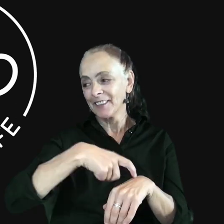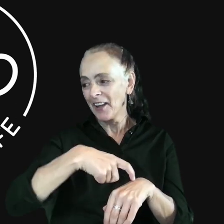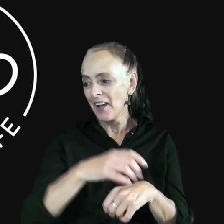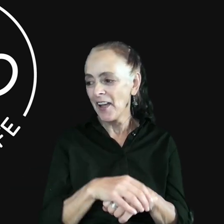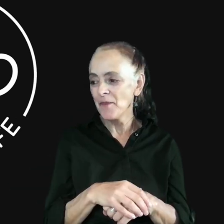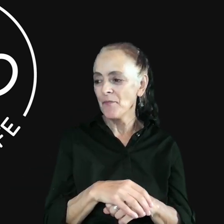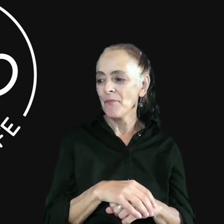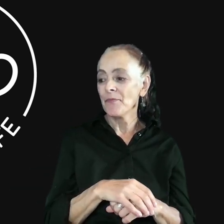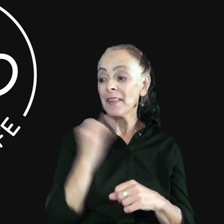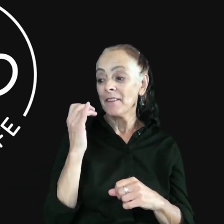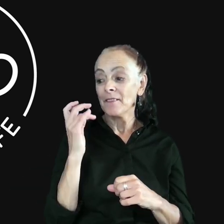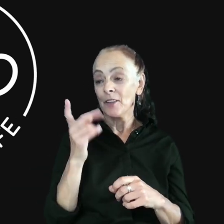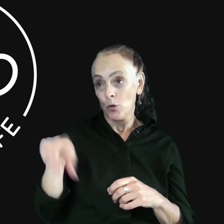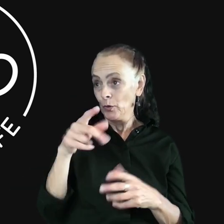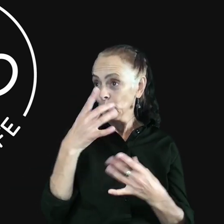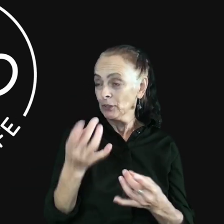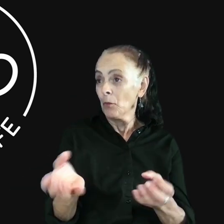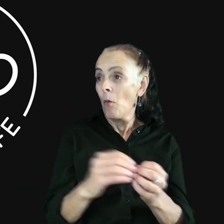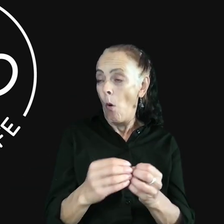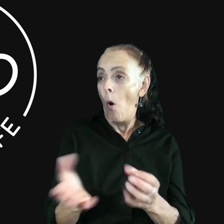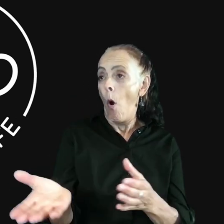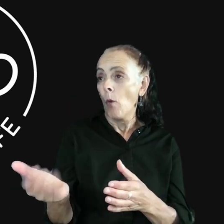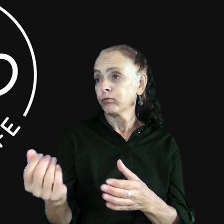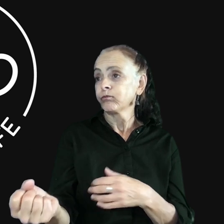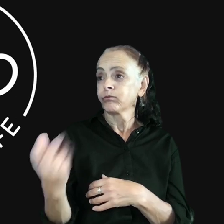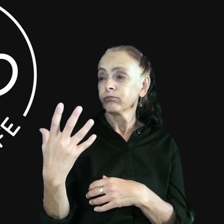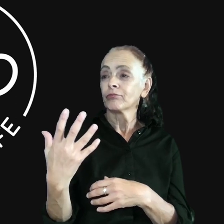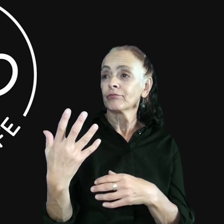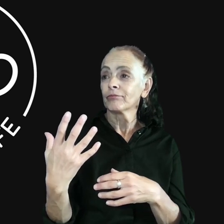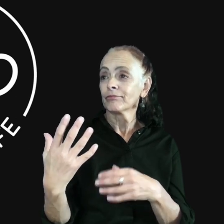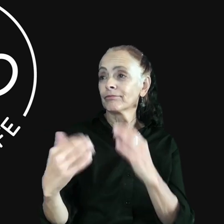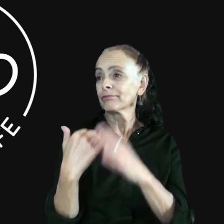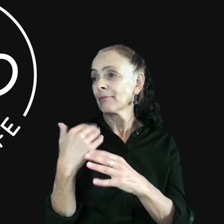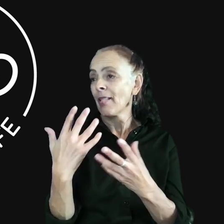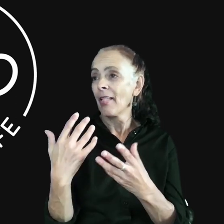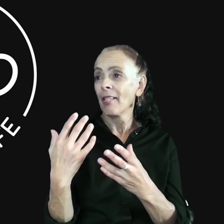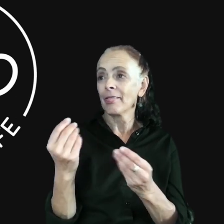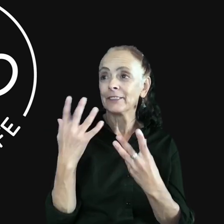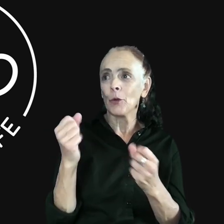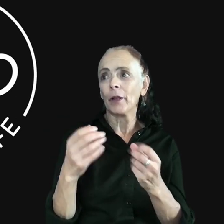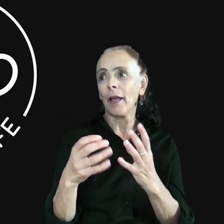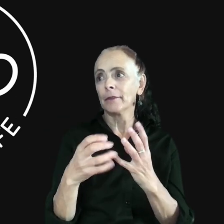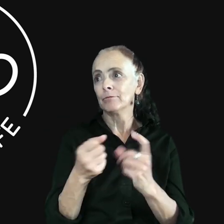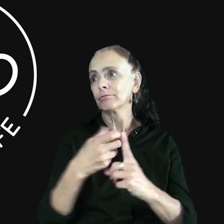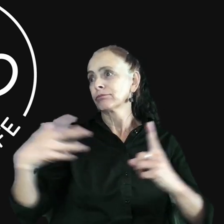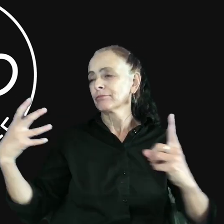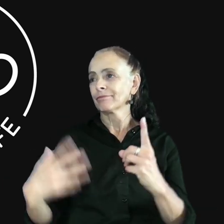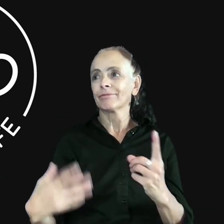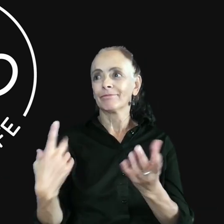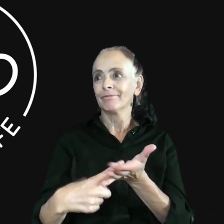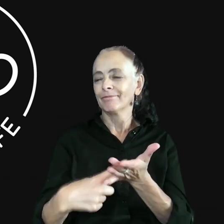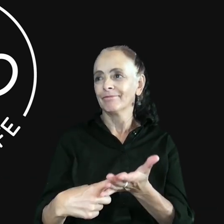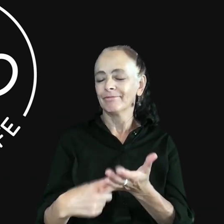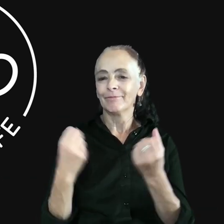interested um drop us a line let us know i think we could probably chat about that for many many days but i think i want